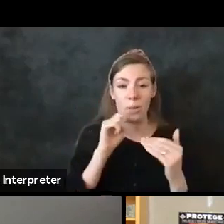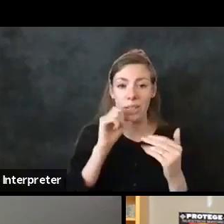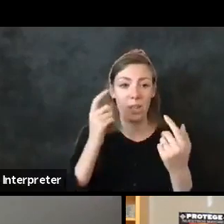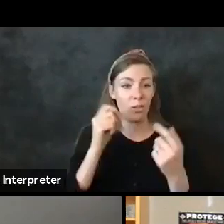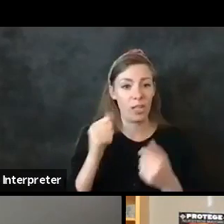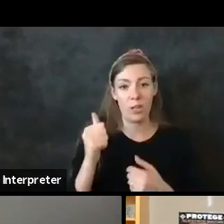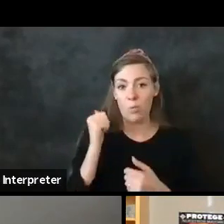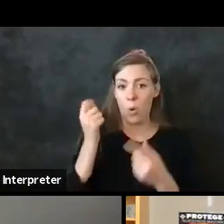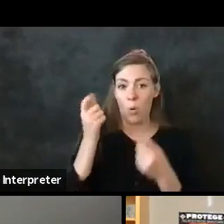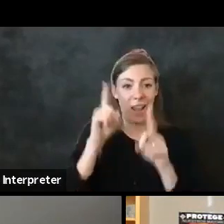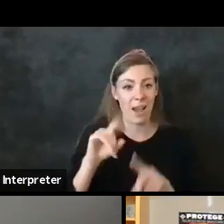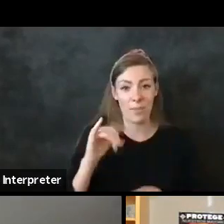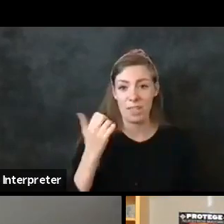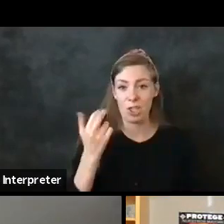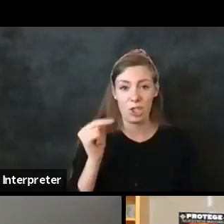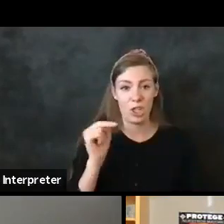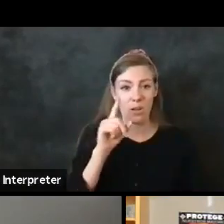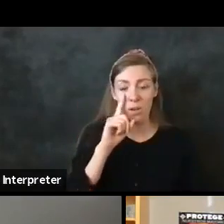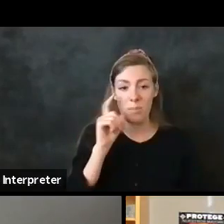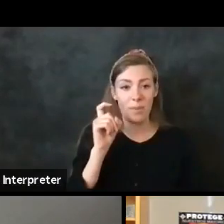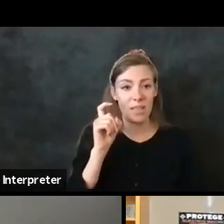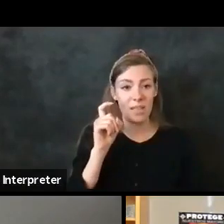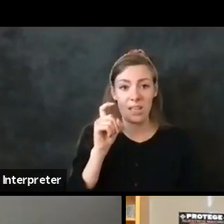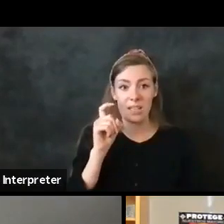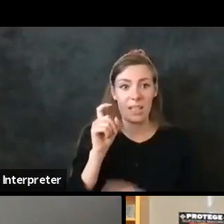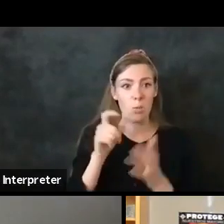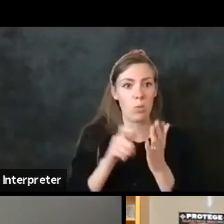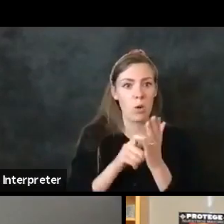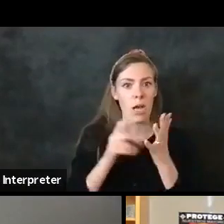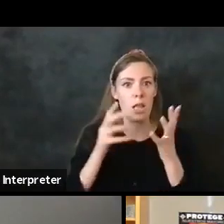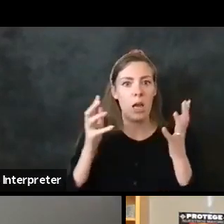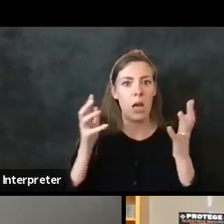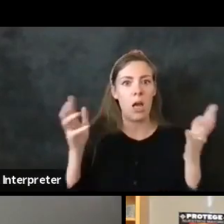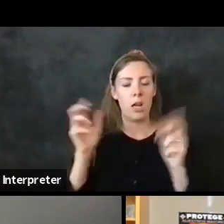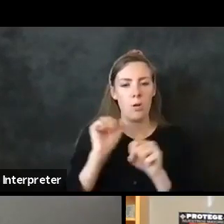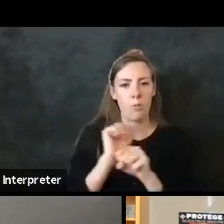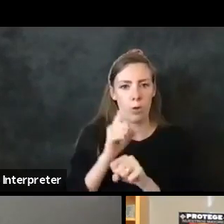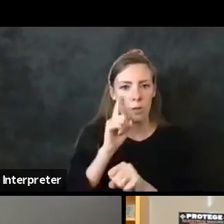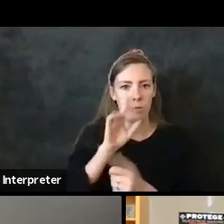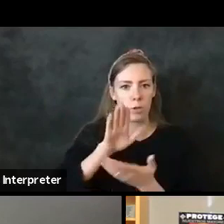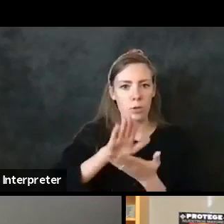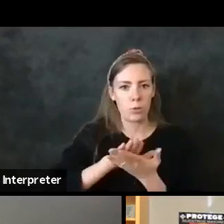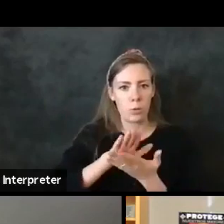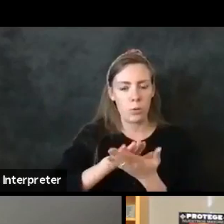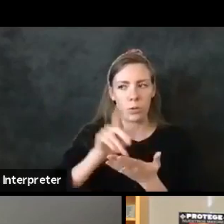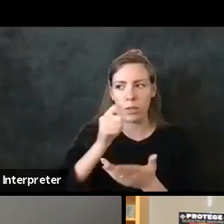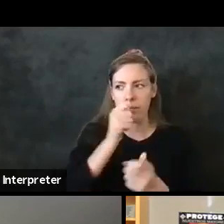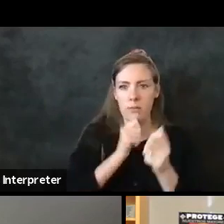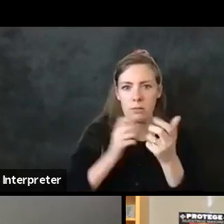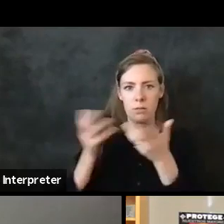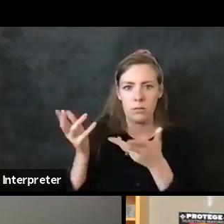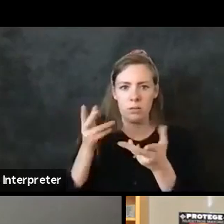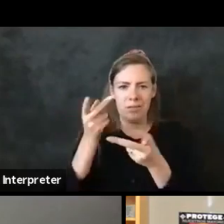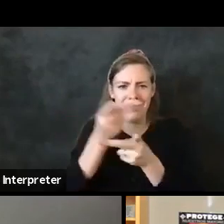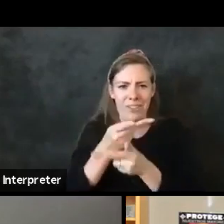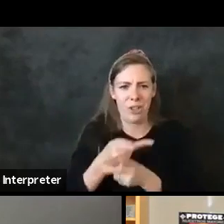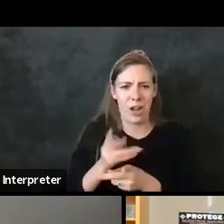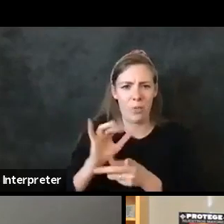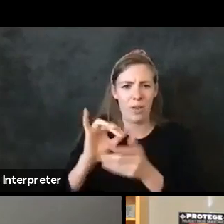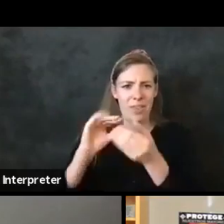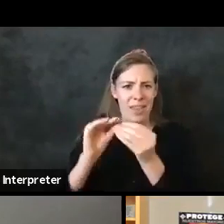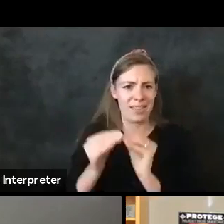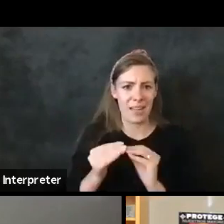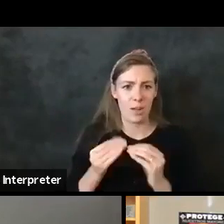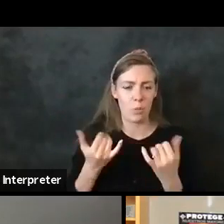January, because it will take an awful lot of work for schools to have to deal with that data. Right now,